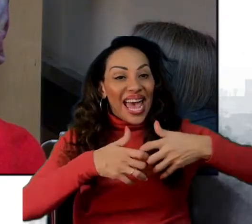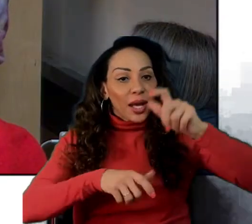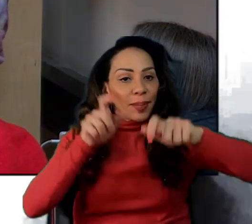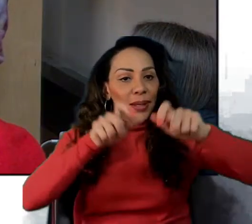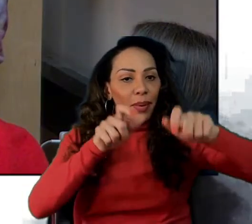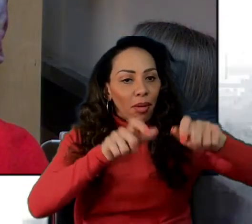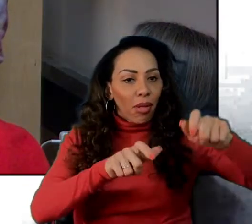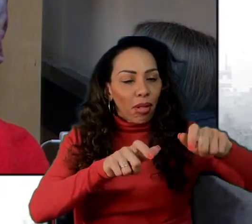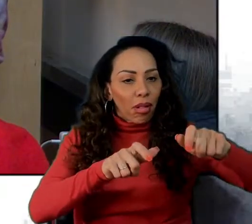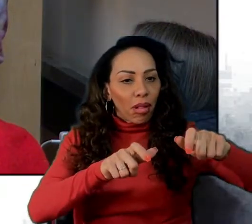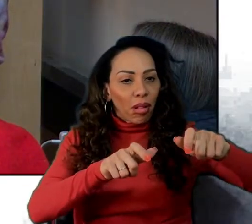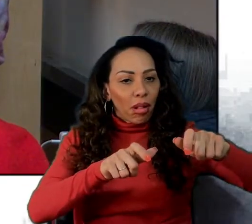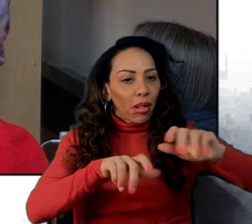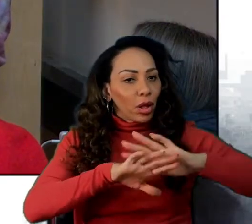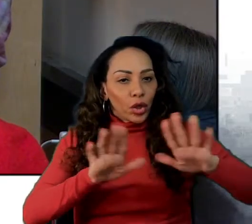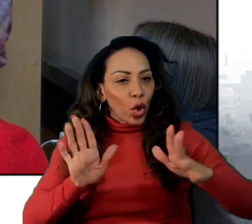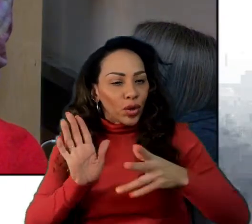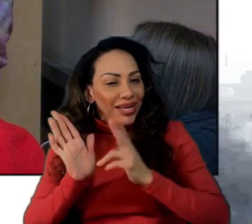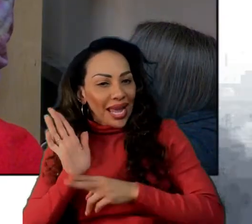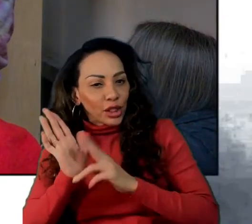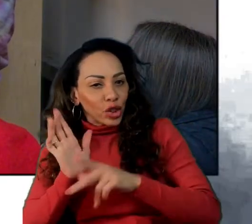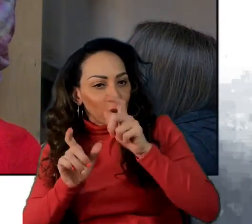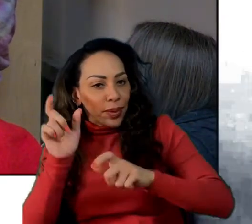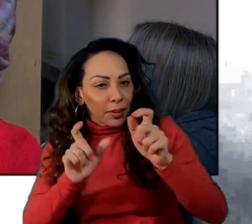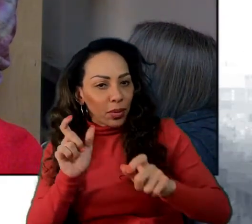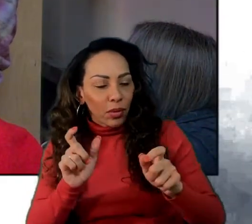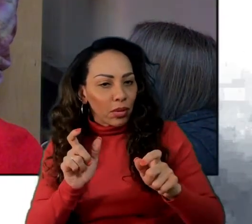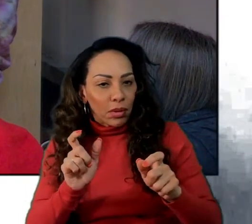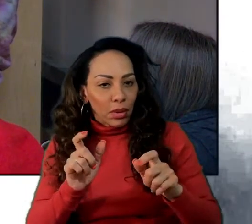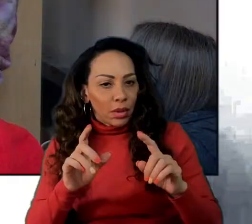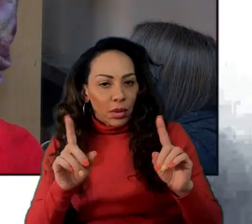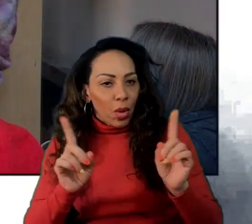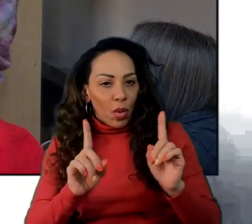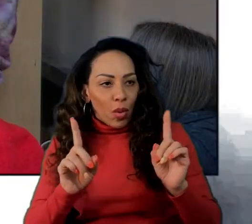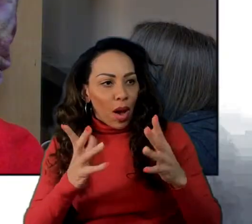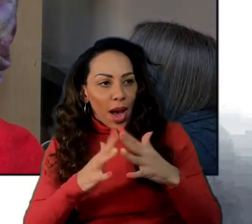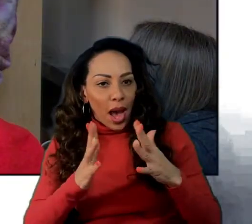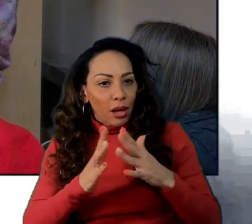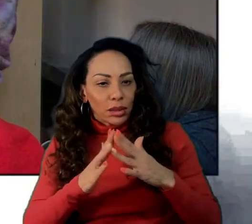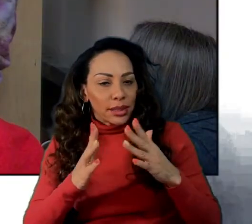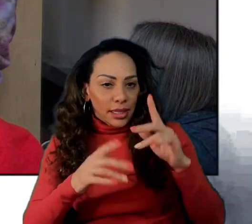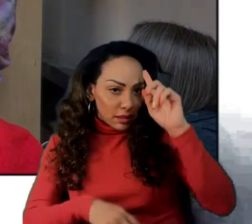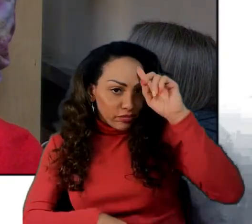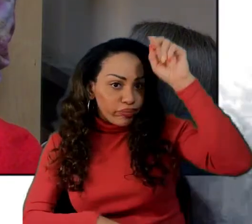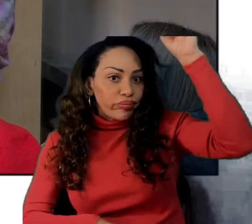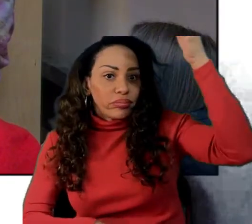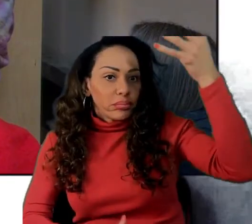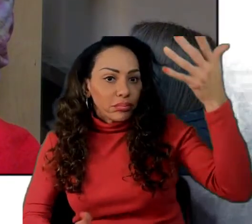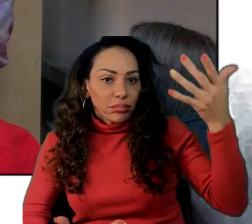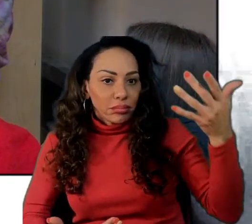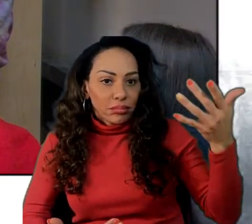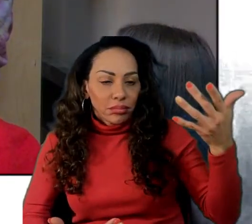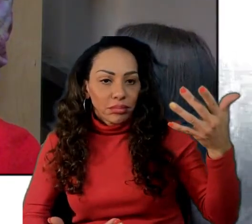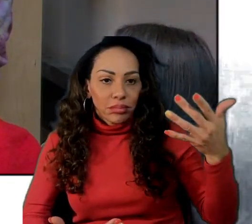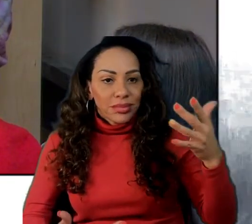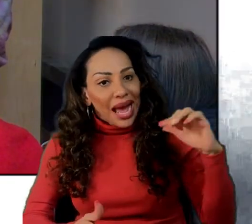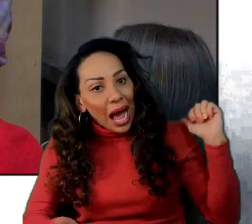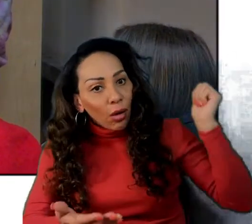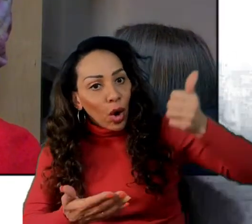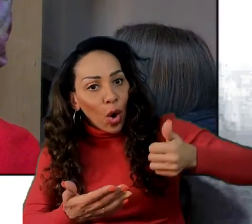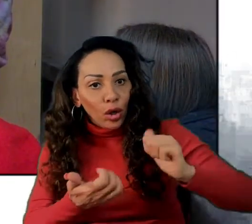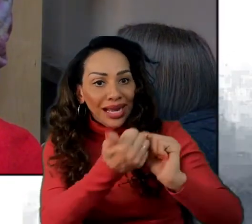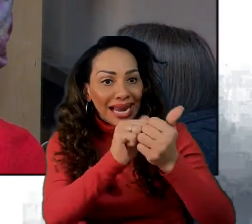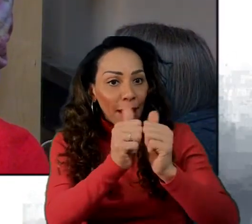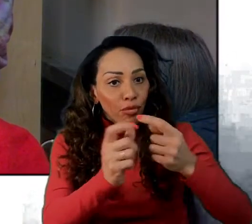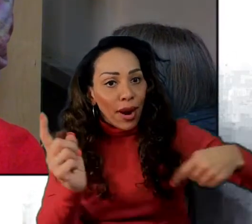What was the motivation for making this project amongst you guys, and how long did this take of these collaborators? I'm